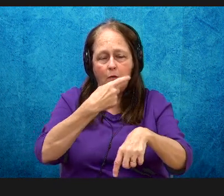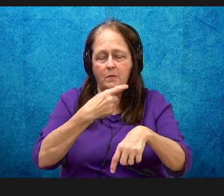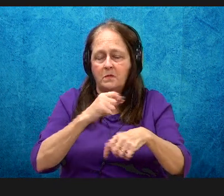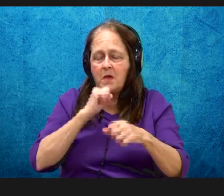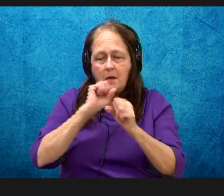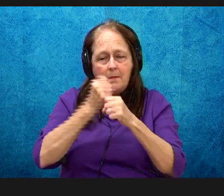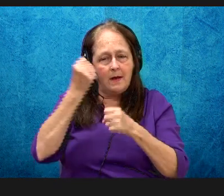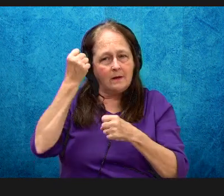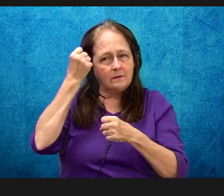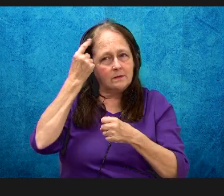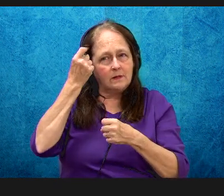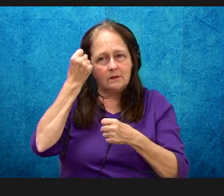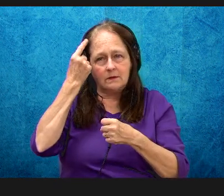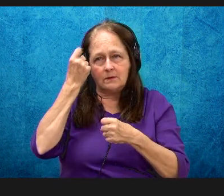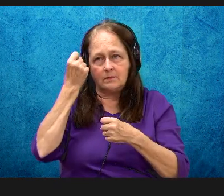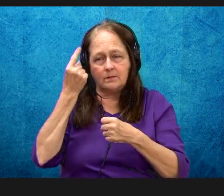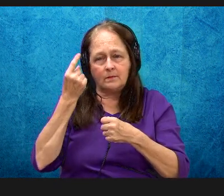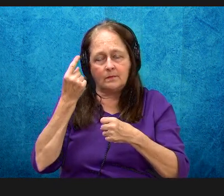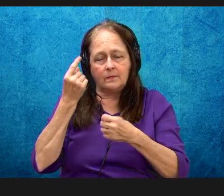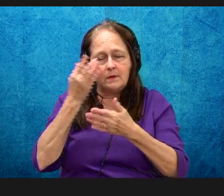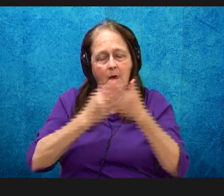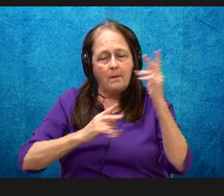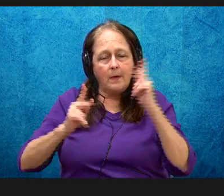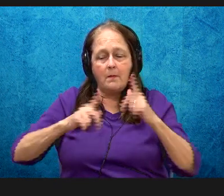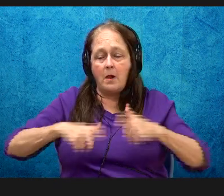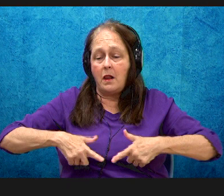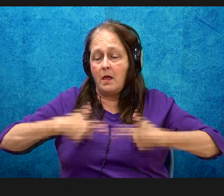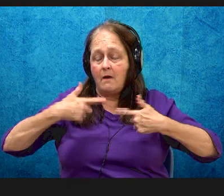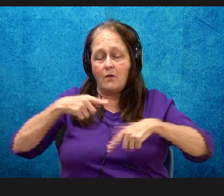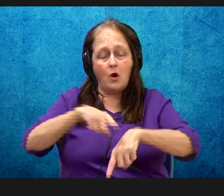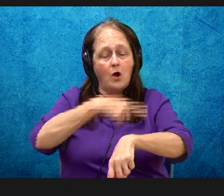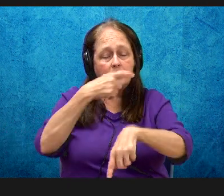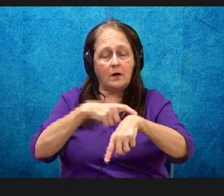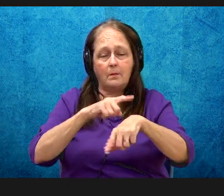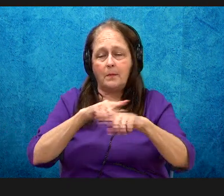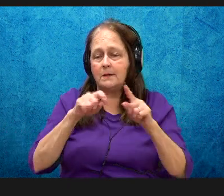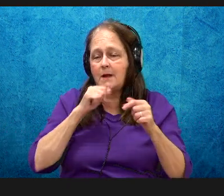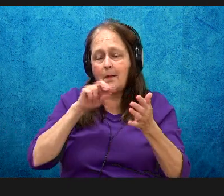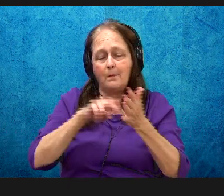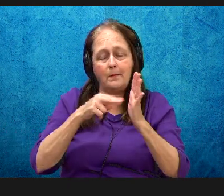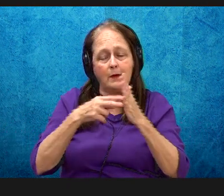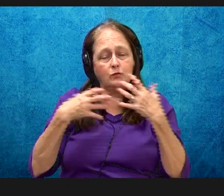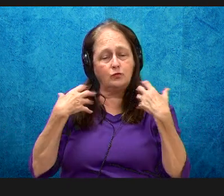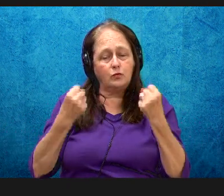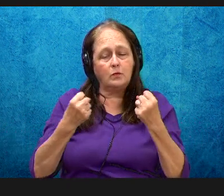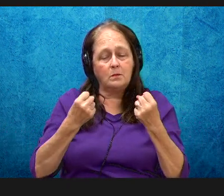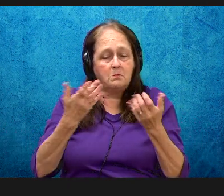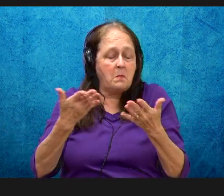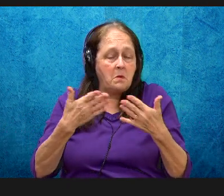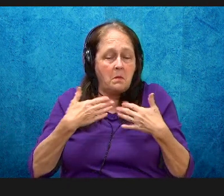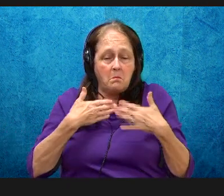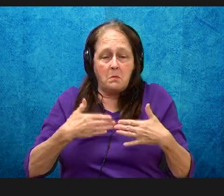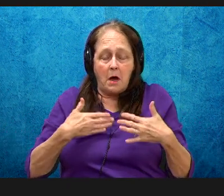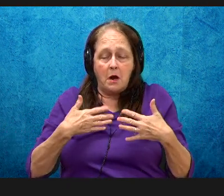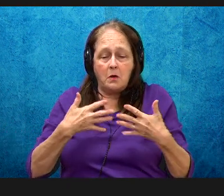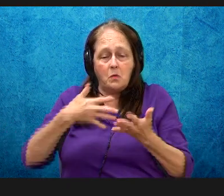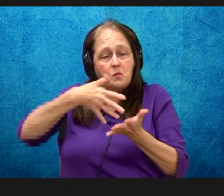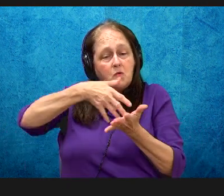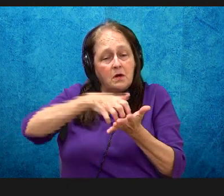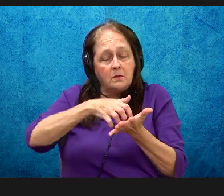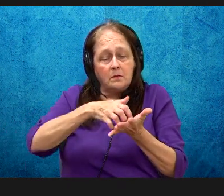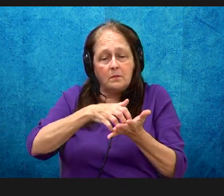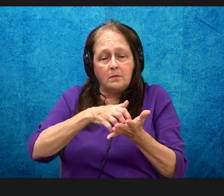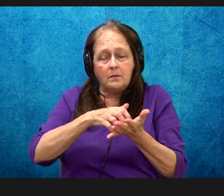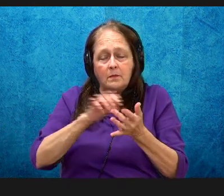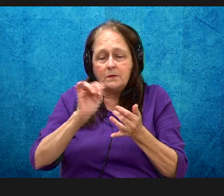make any sense. Some people live a long time, but it doesn't mean they're strong. Their immune system could be weak and they don't do so well. Same